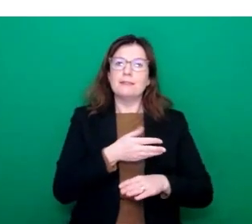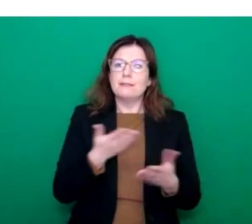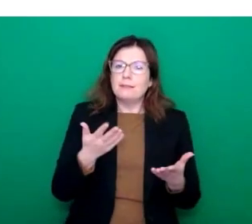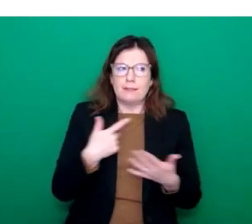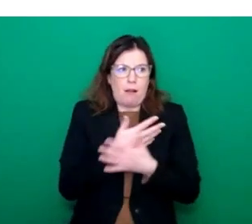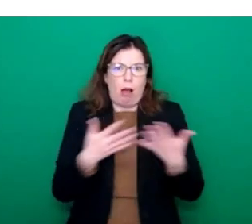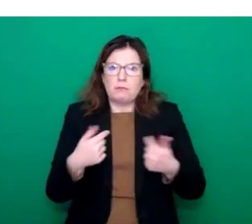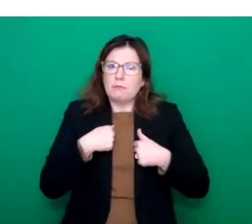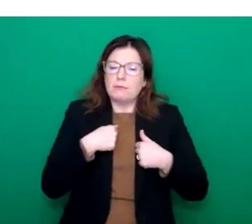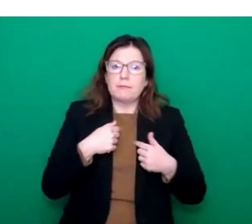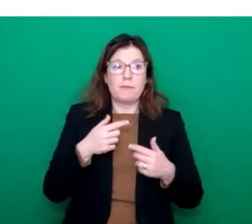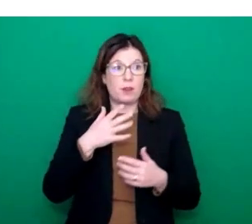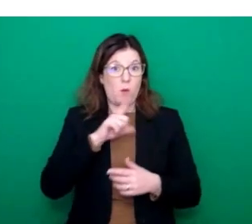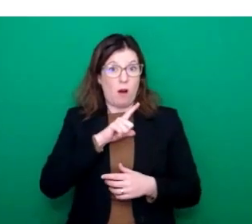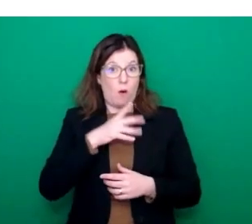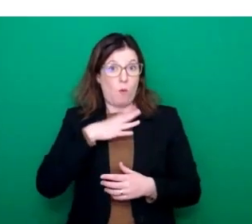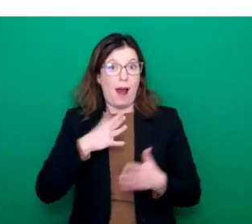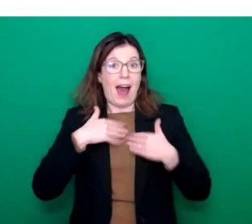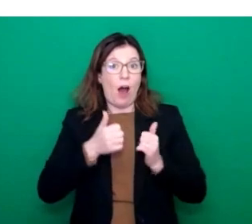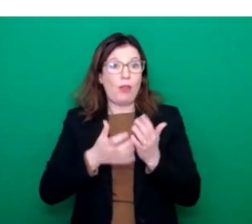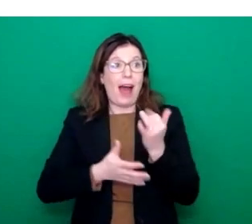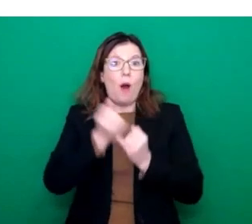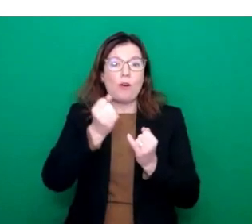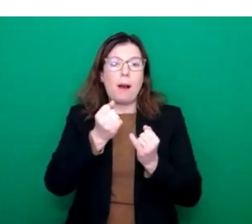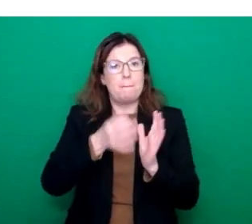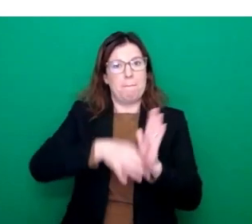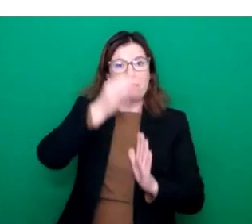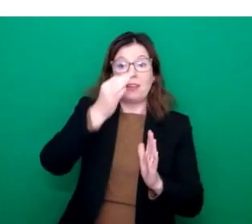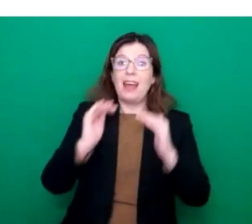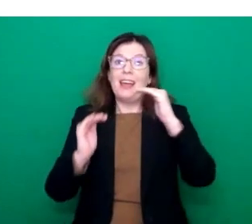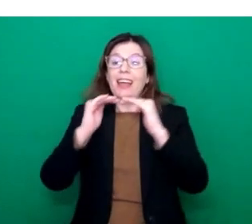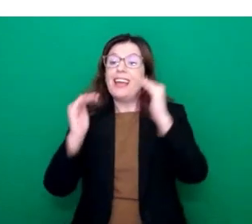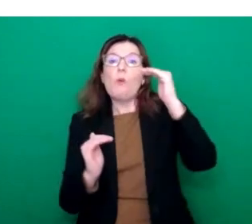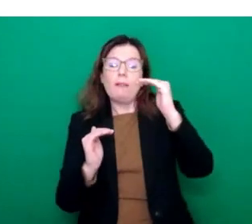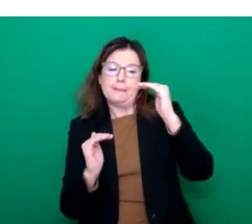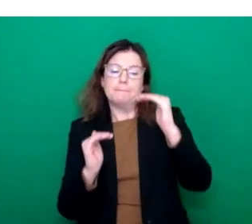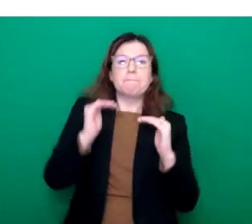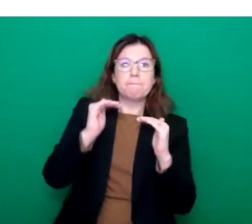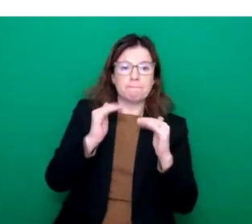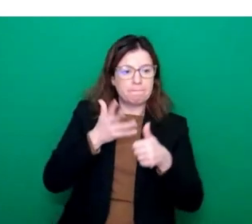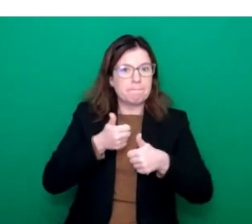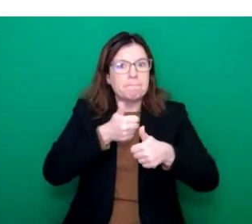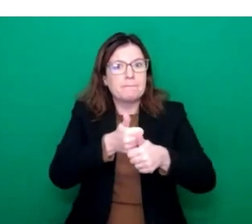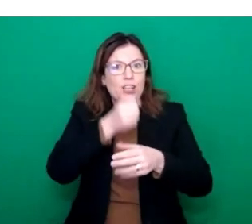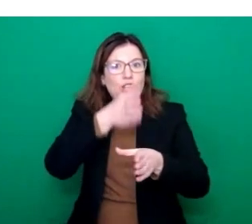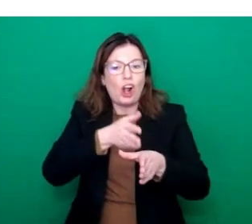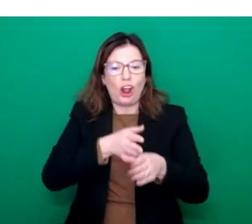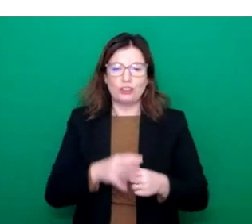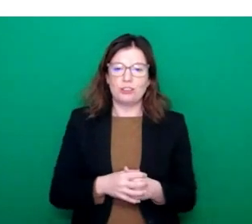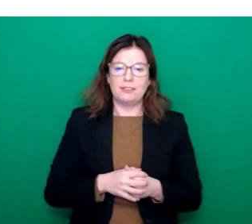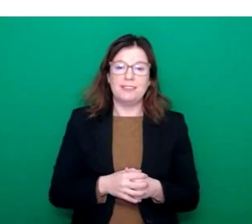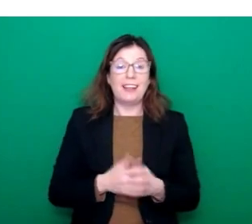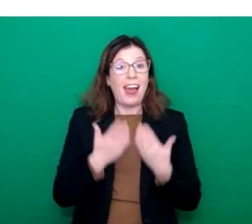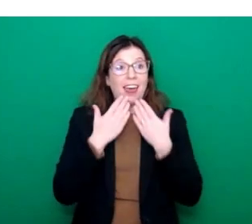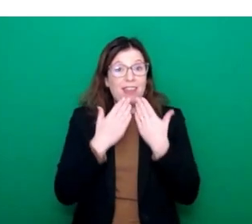to help improve our health outcomes and reduce health inequalities through our psychological approaches. So thank you very